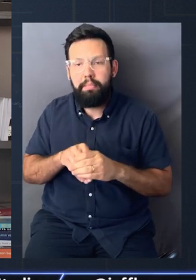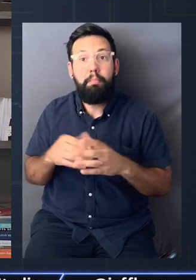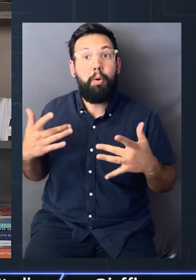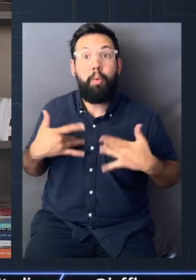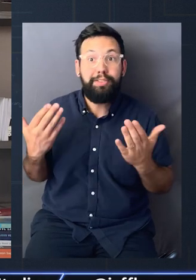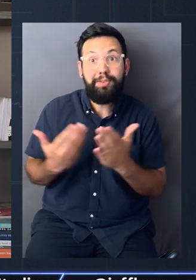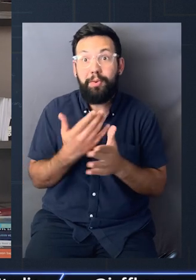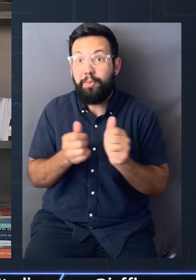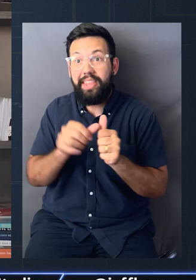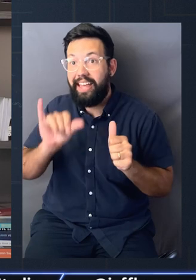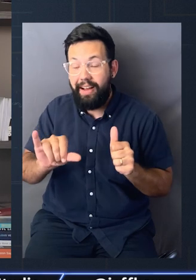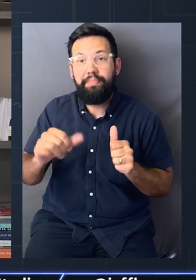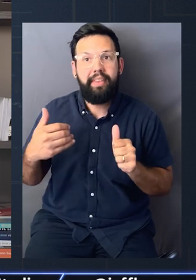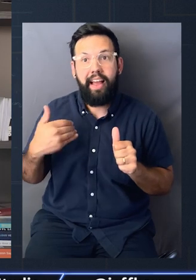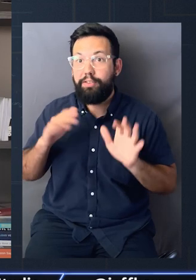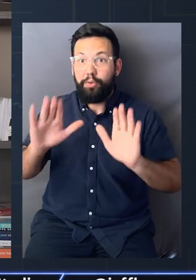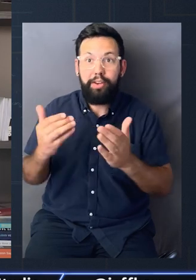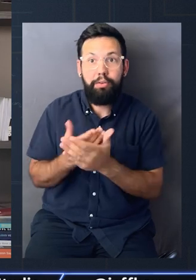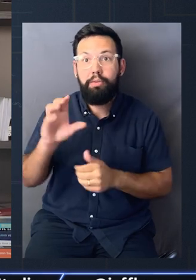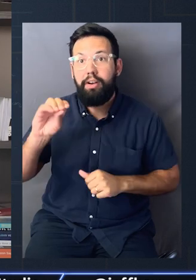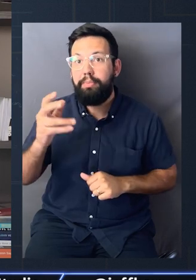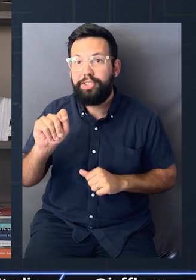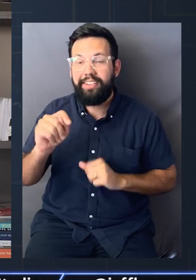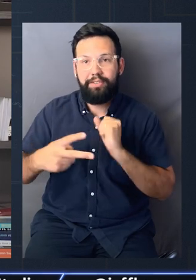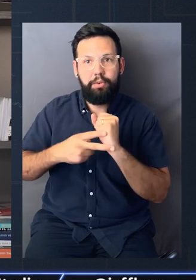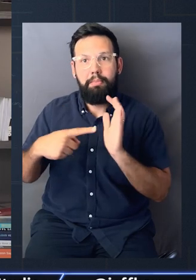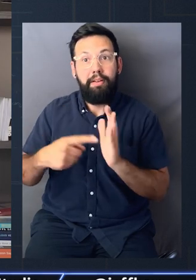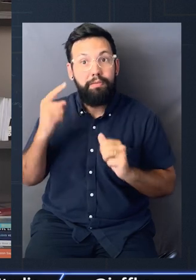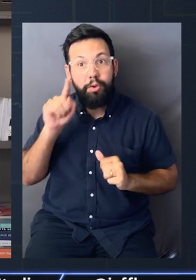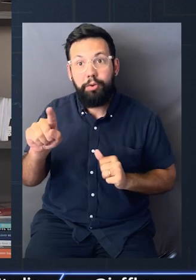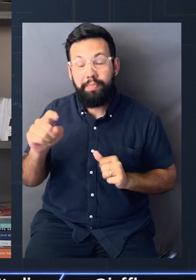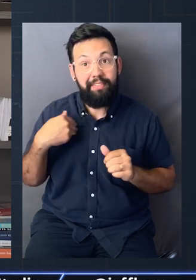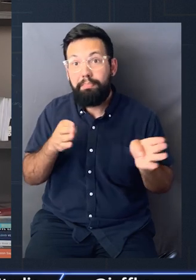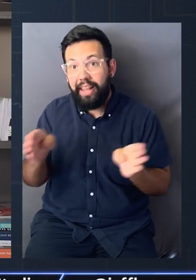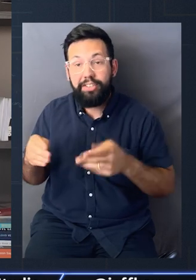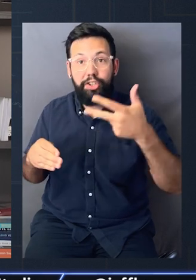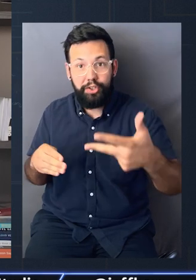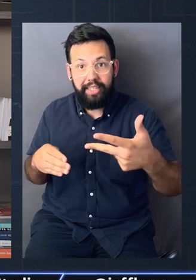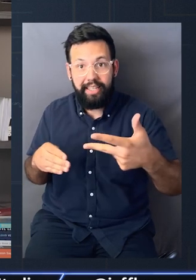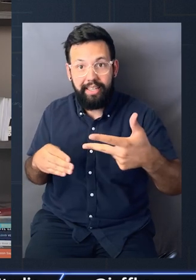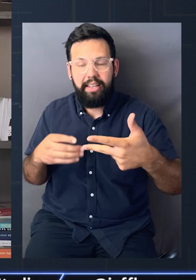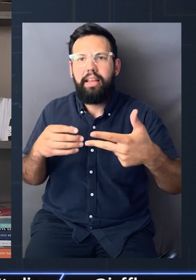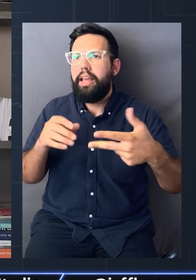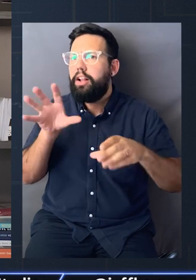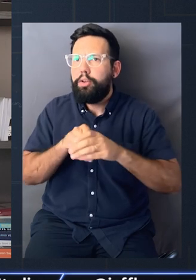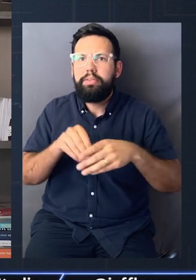that as background, what's actually new? We got this great new object storage model for you. There's 3 plans. You